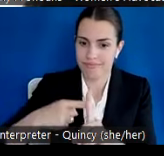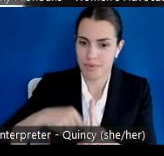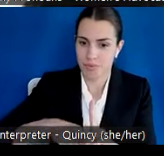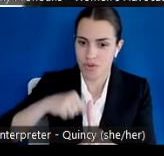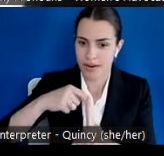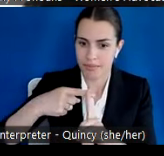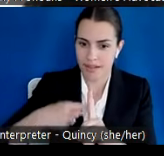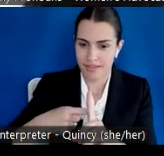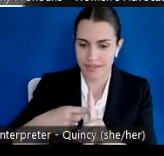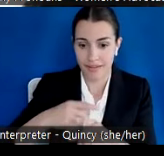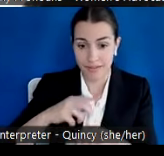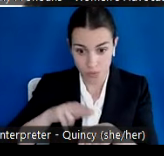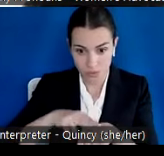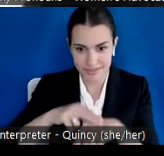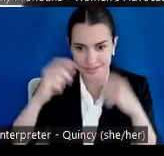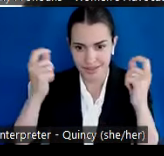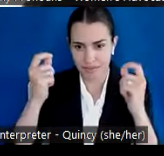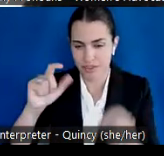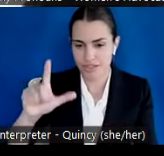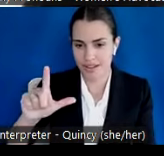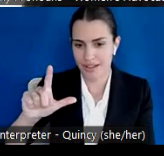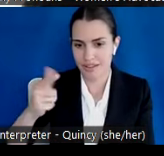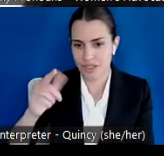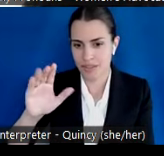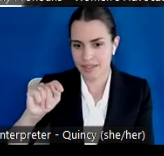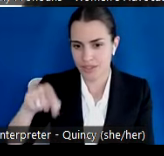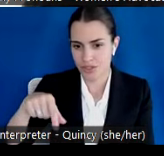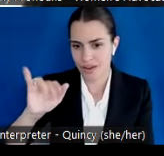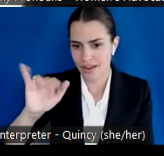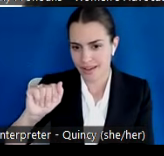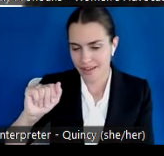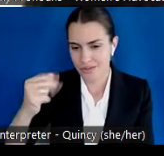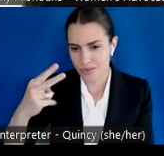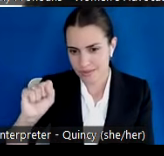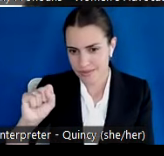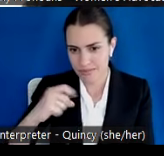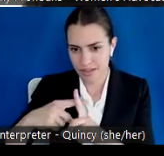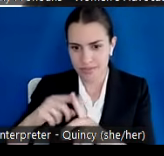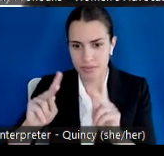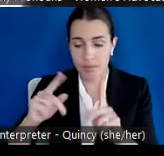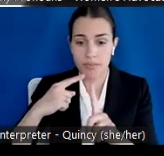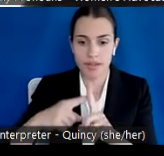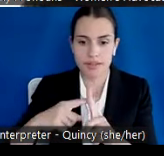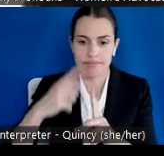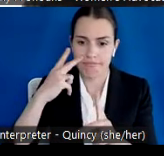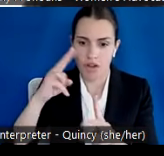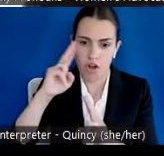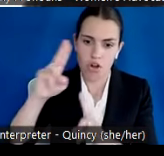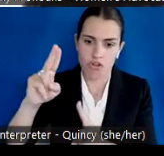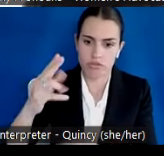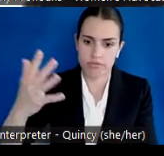celebrates LGBTQIA2S+ folks, but honors the 1969